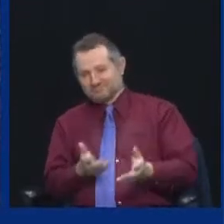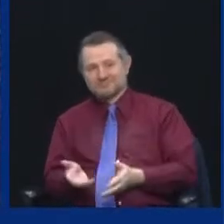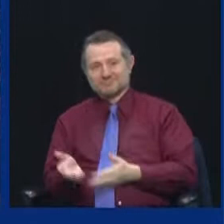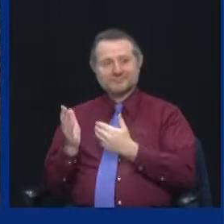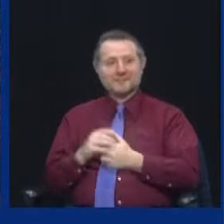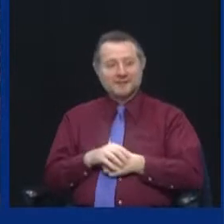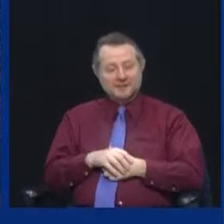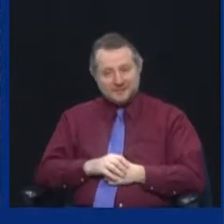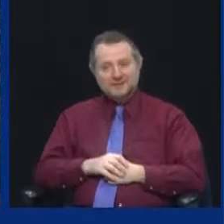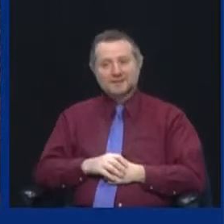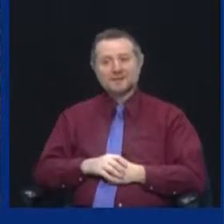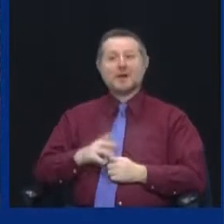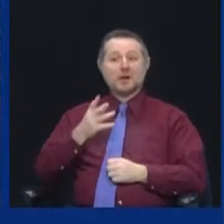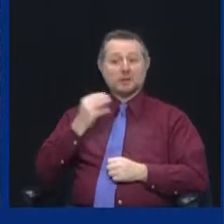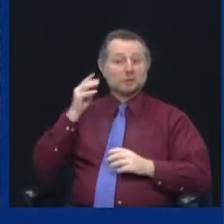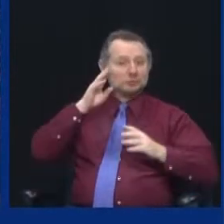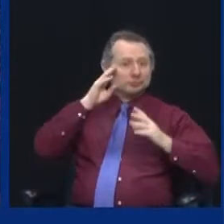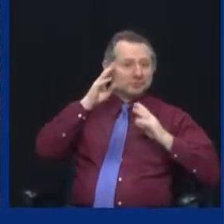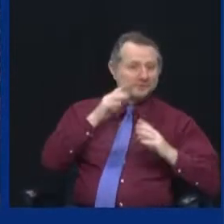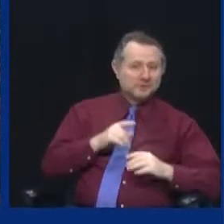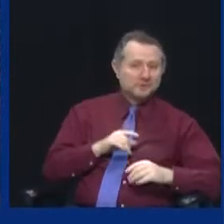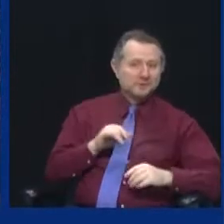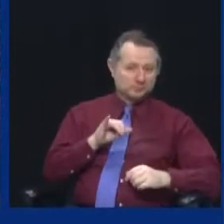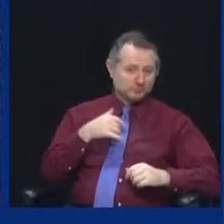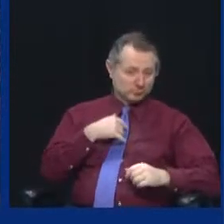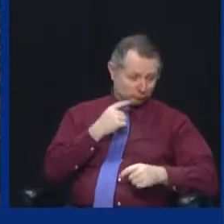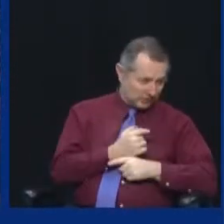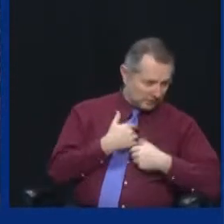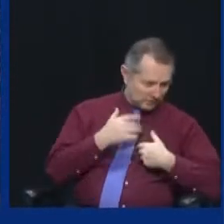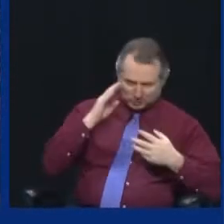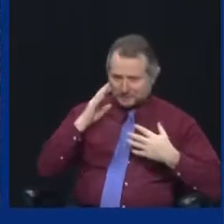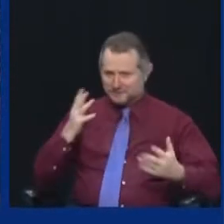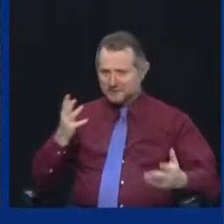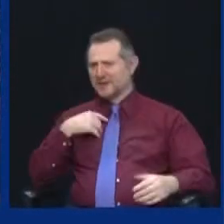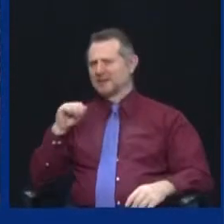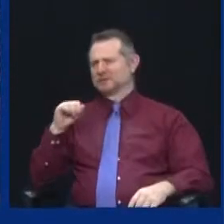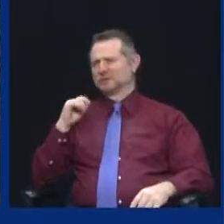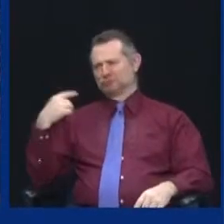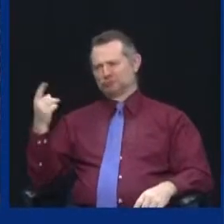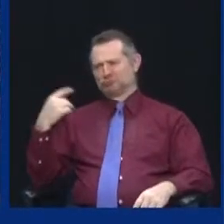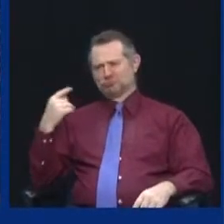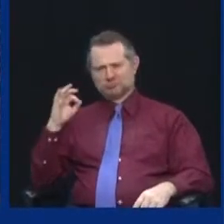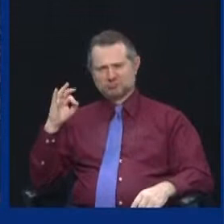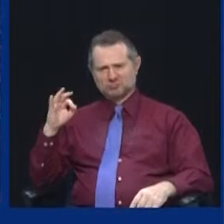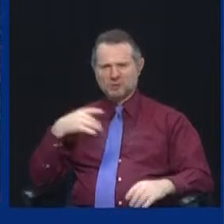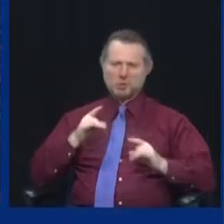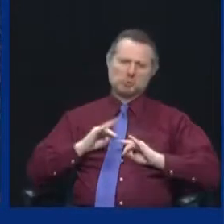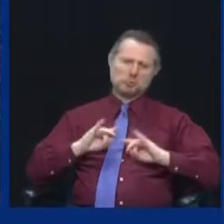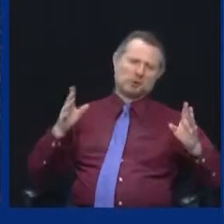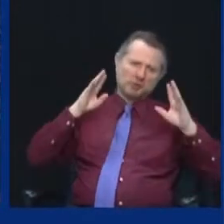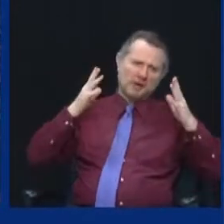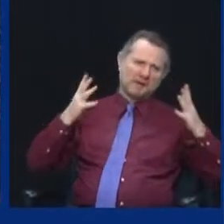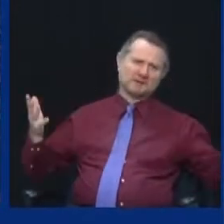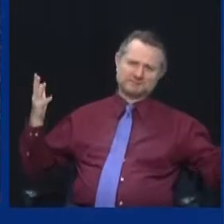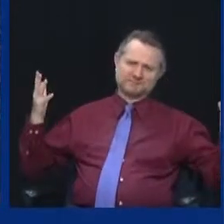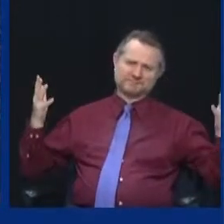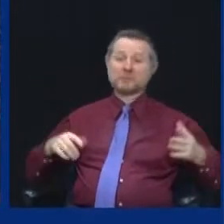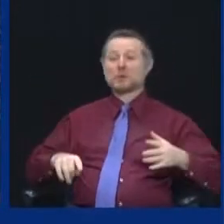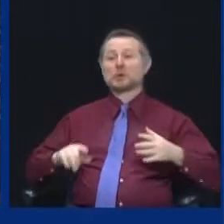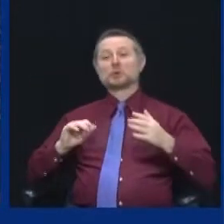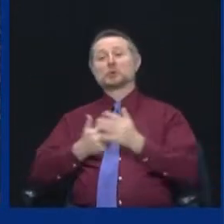And creative, because we're creative, aren't we? Yes, we are. We are so creative. We have a new team in